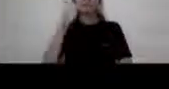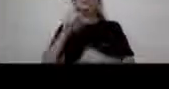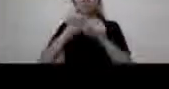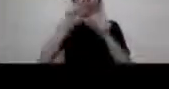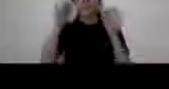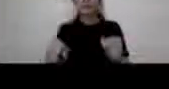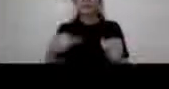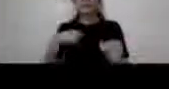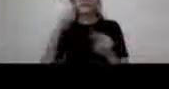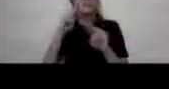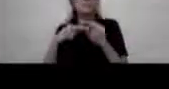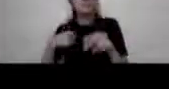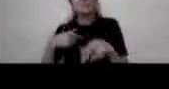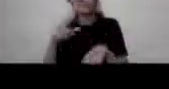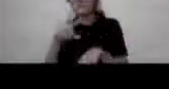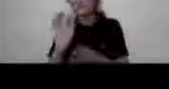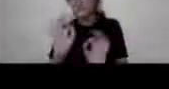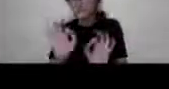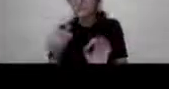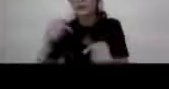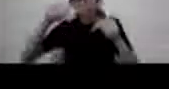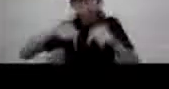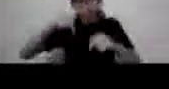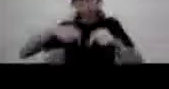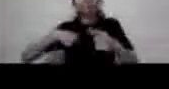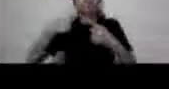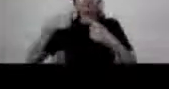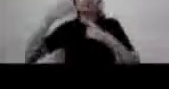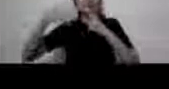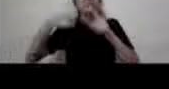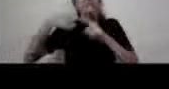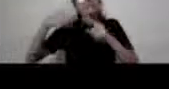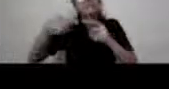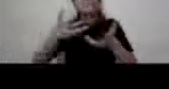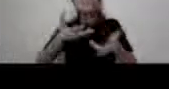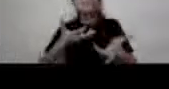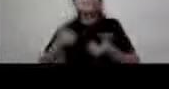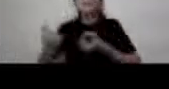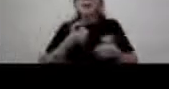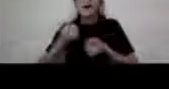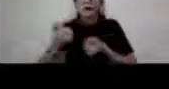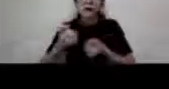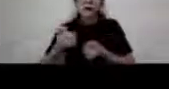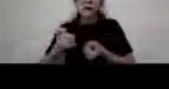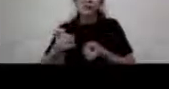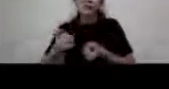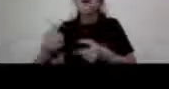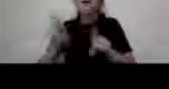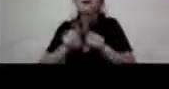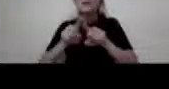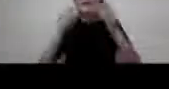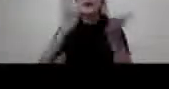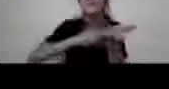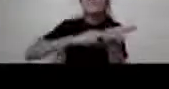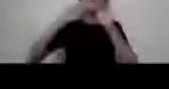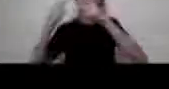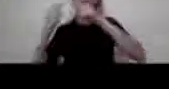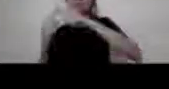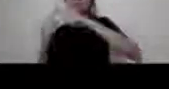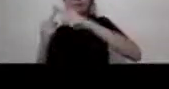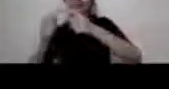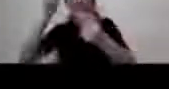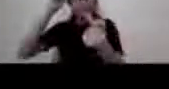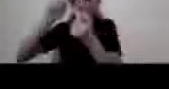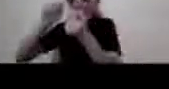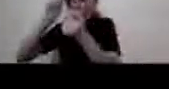not wrong, you were already talking about today, the Marrakesh Treaty. And the Marrakesh Treaty, which is